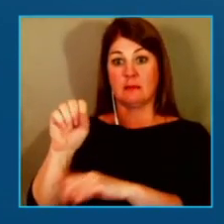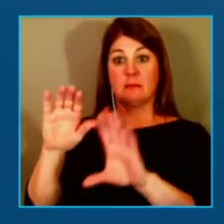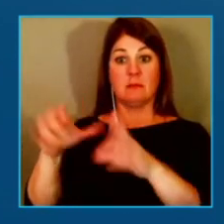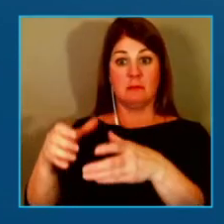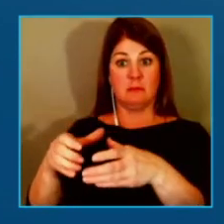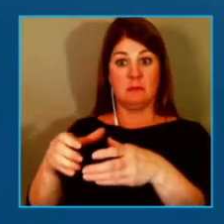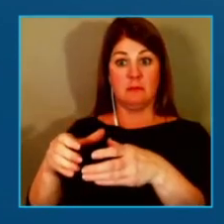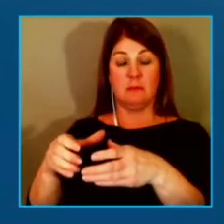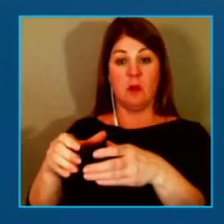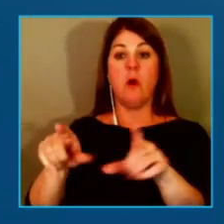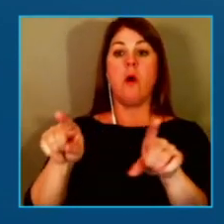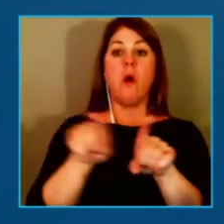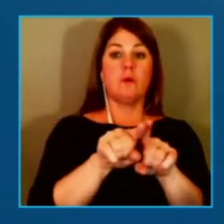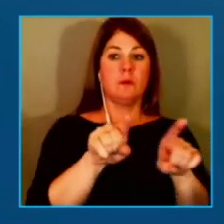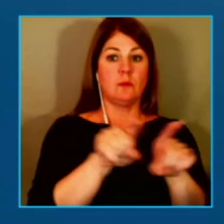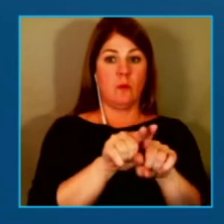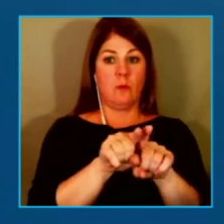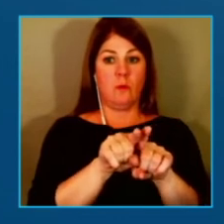to